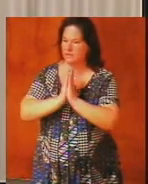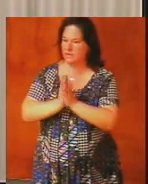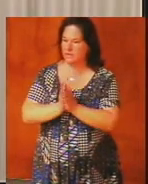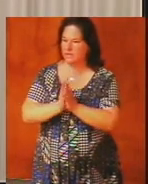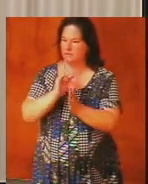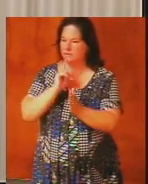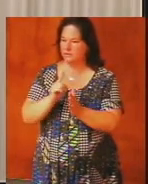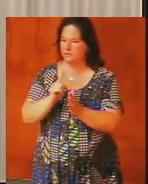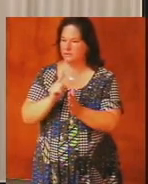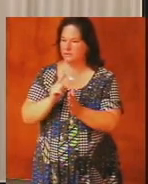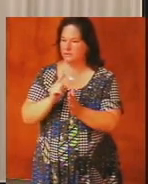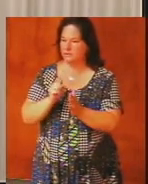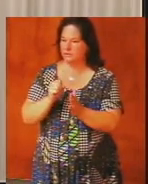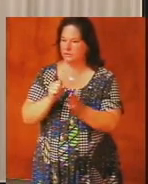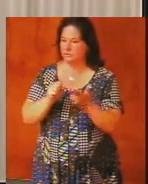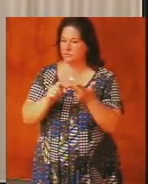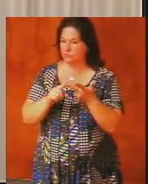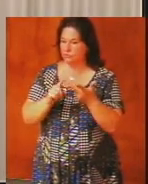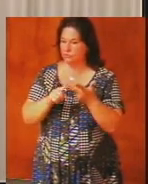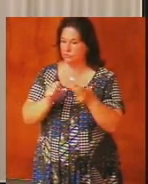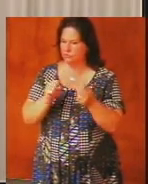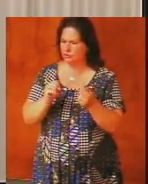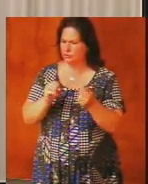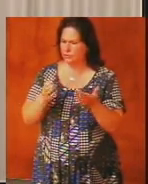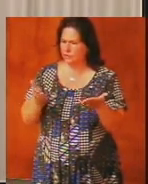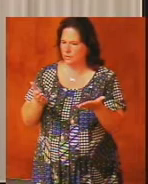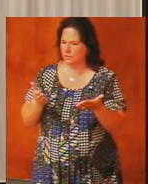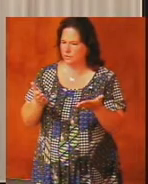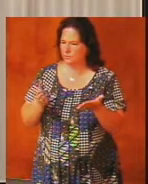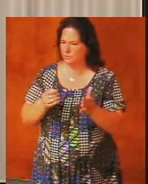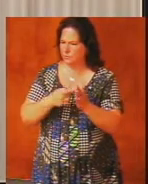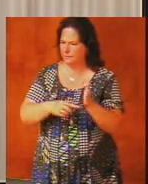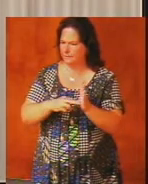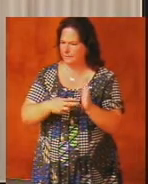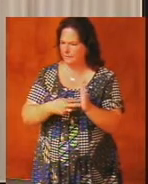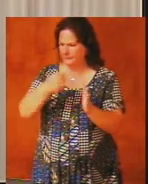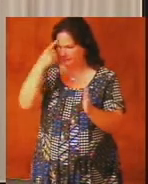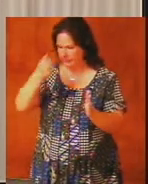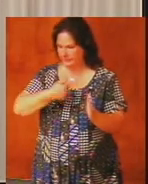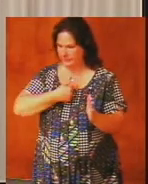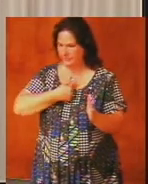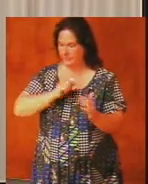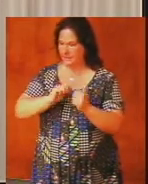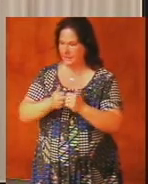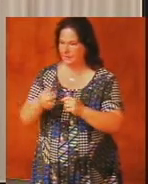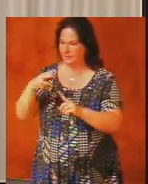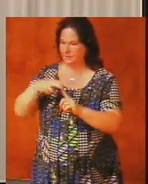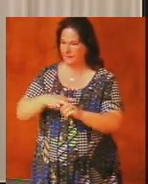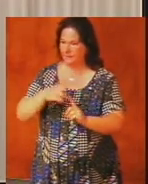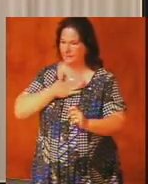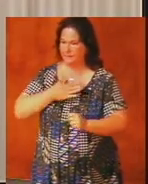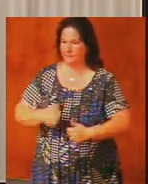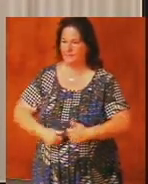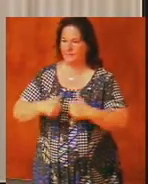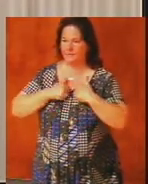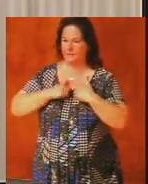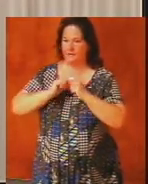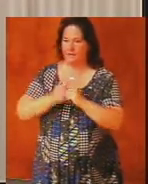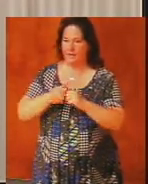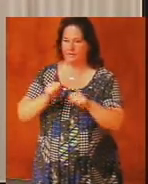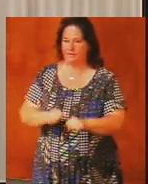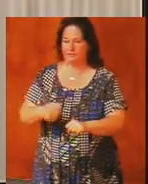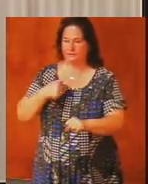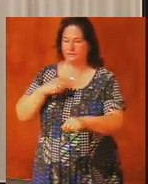is the so what question. What does this mean to me? How does this apply to my life? How can